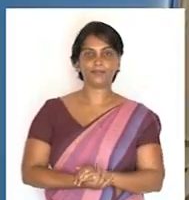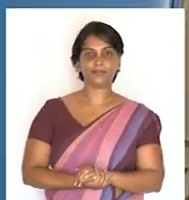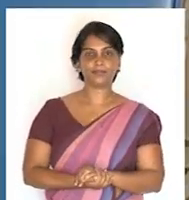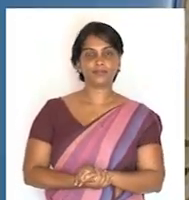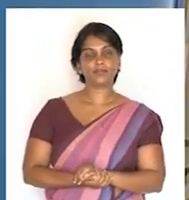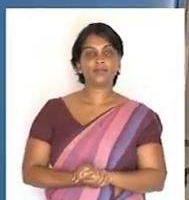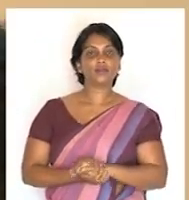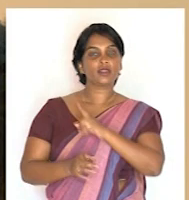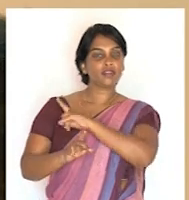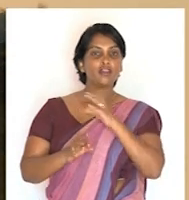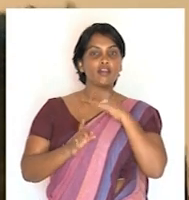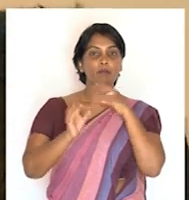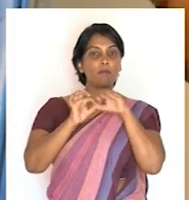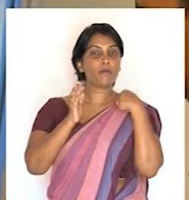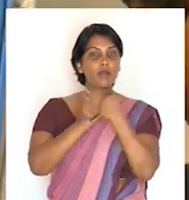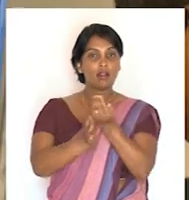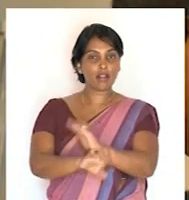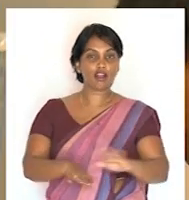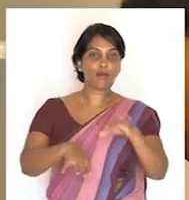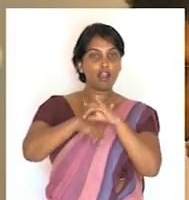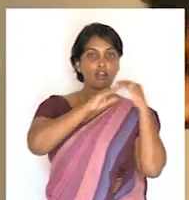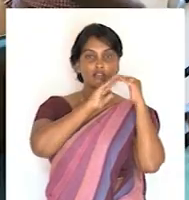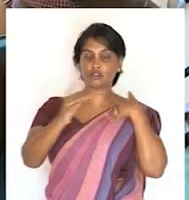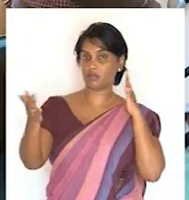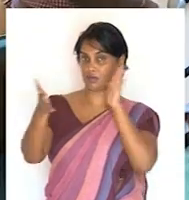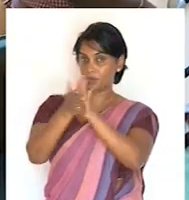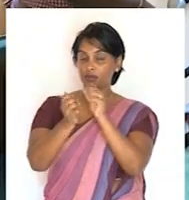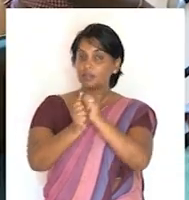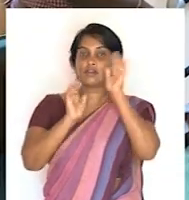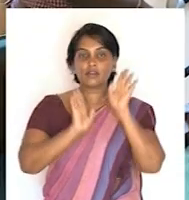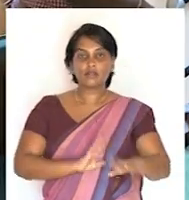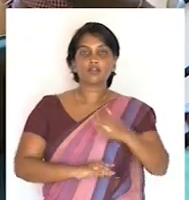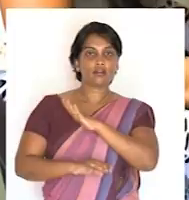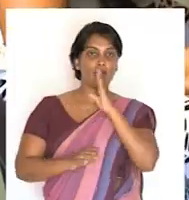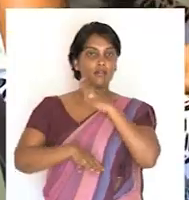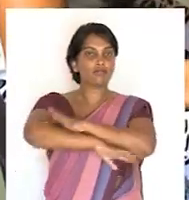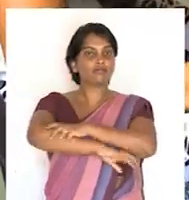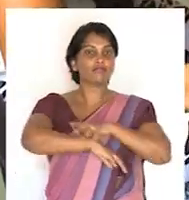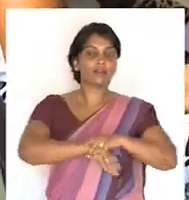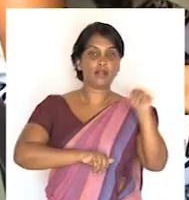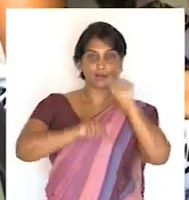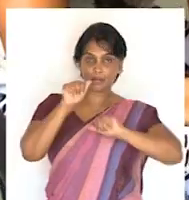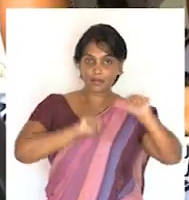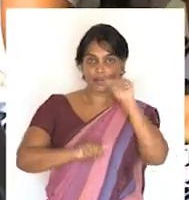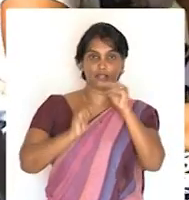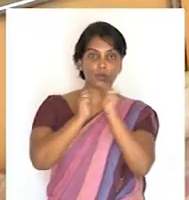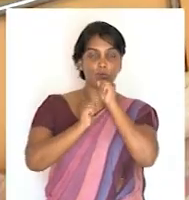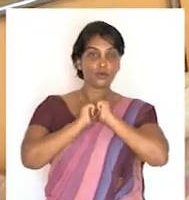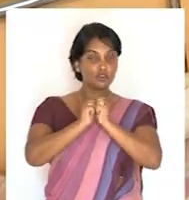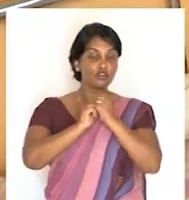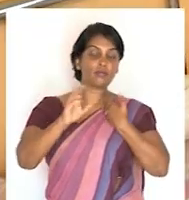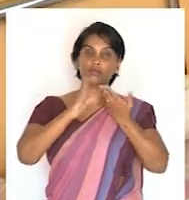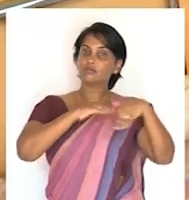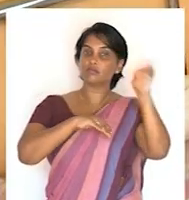We offer services in physiotherapy, occupational therapy, and speech and language therapy through the professionals